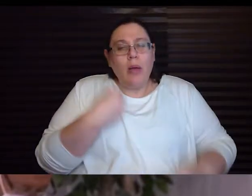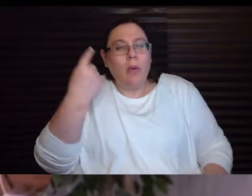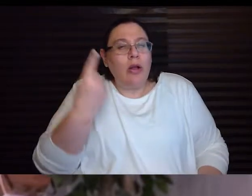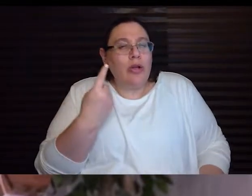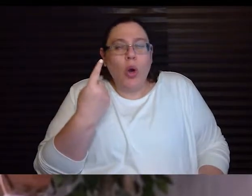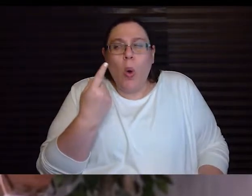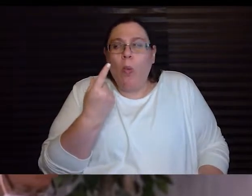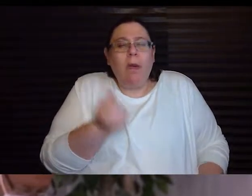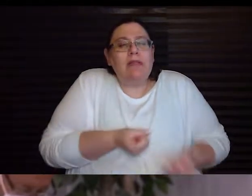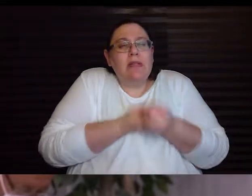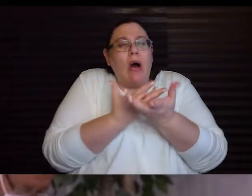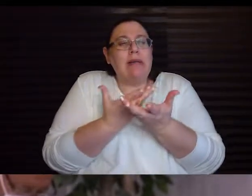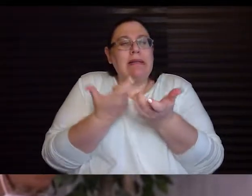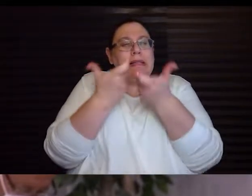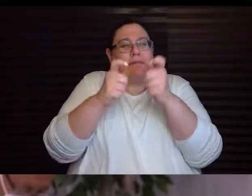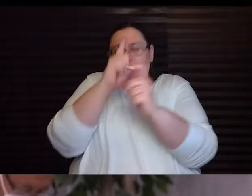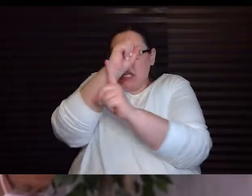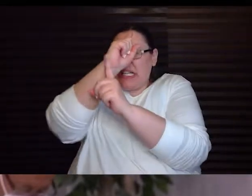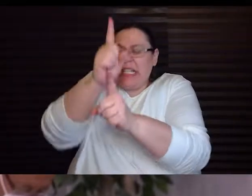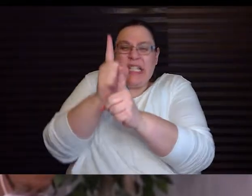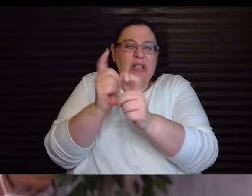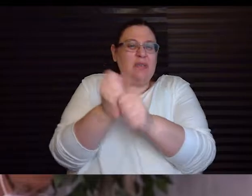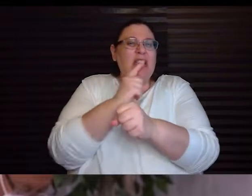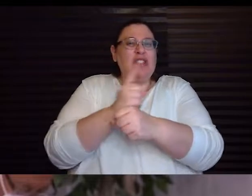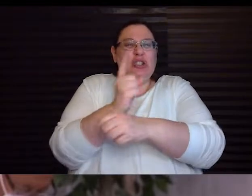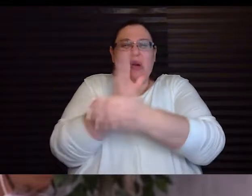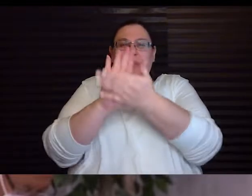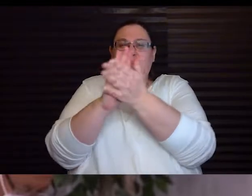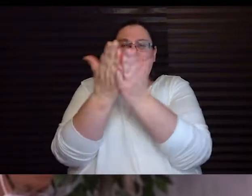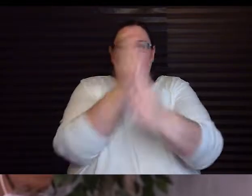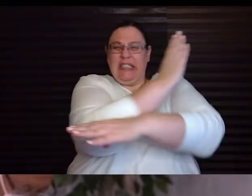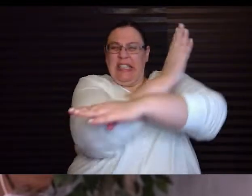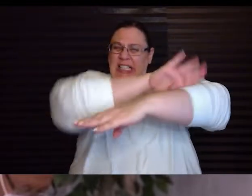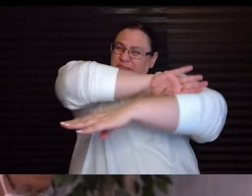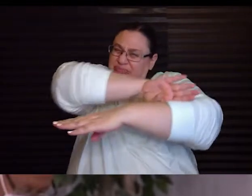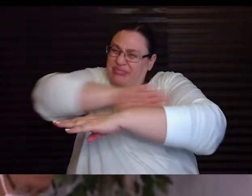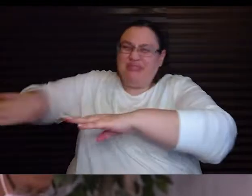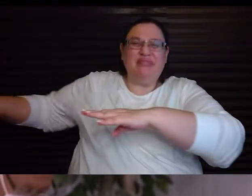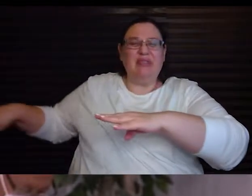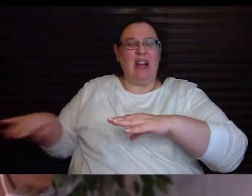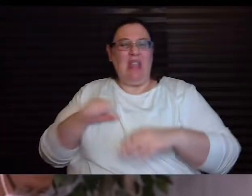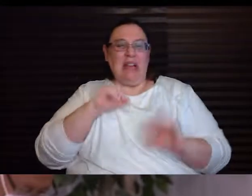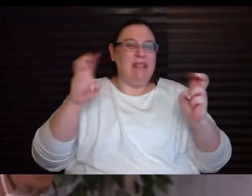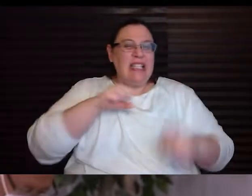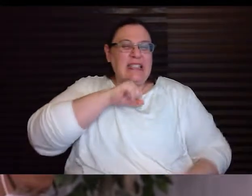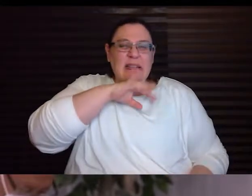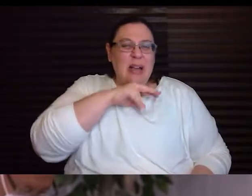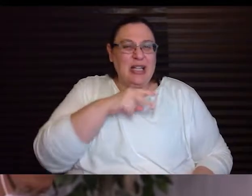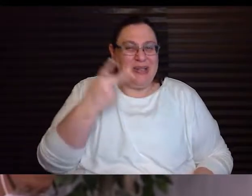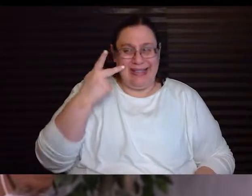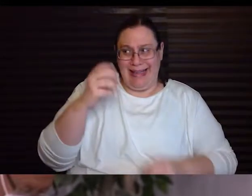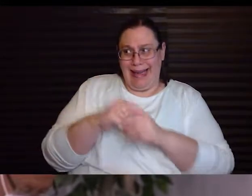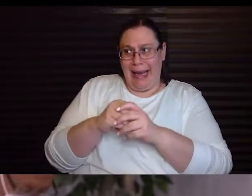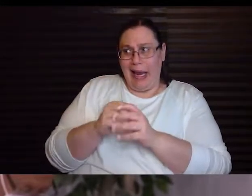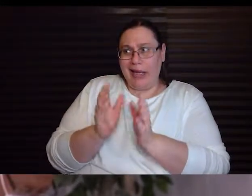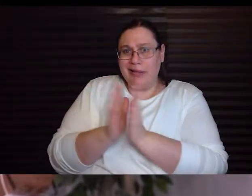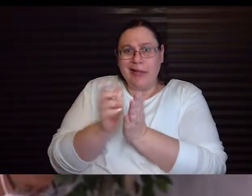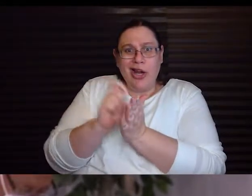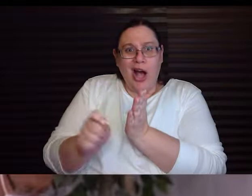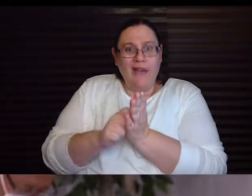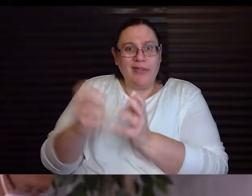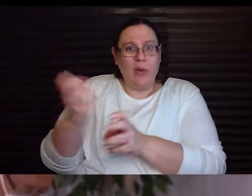driving this fervid effort to purge our shelves of the kind of smut that you might find in Pulitzer